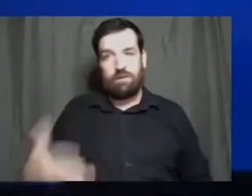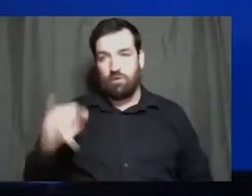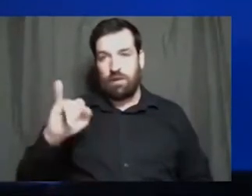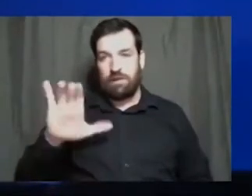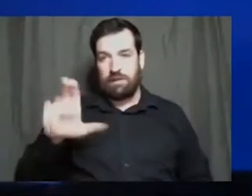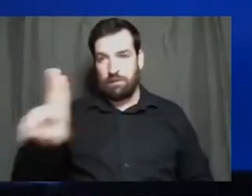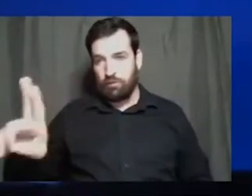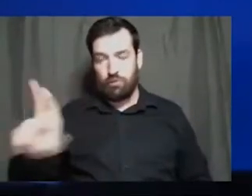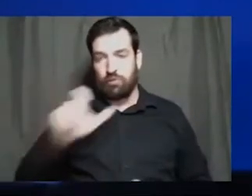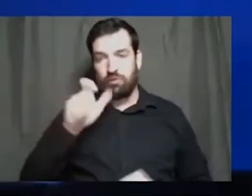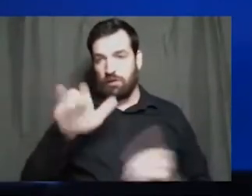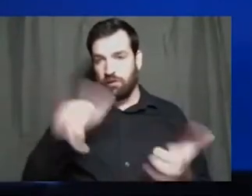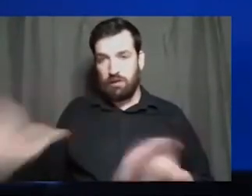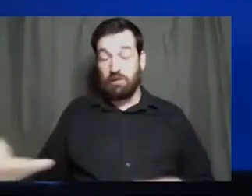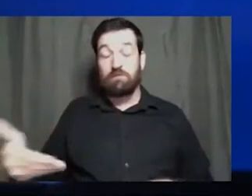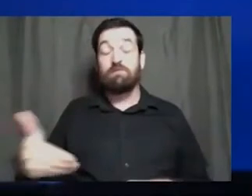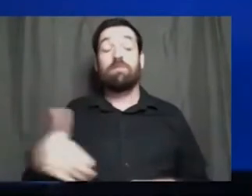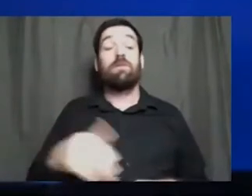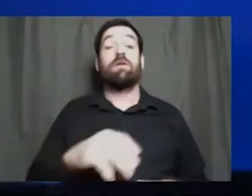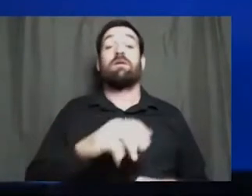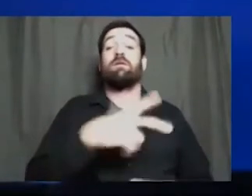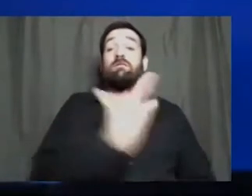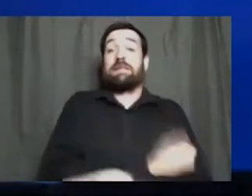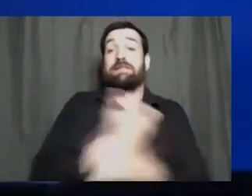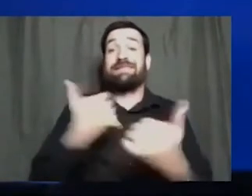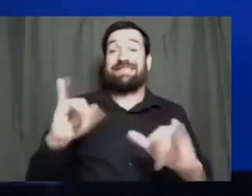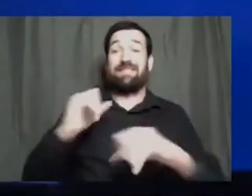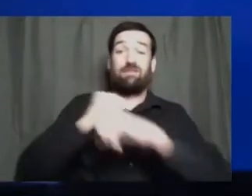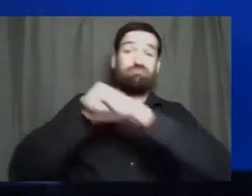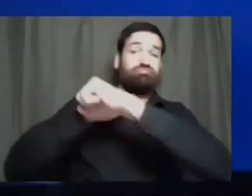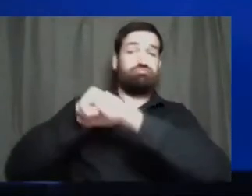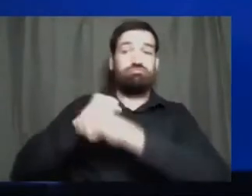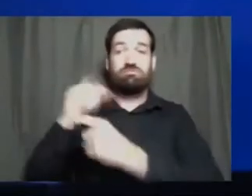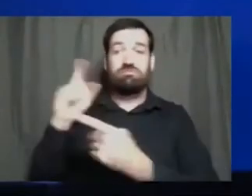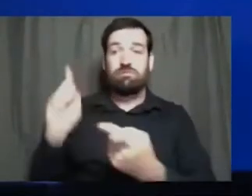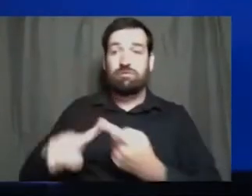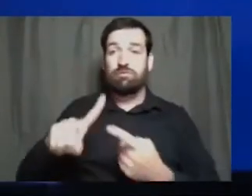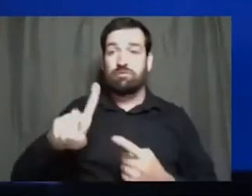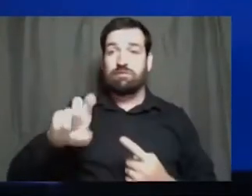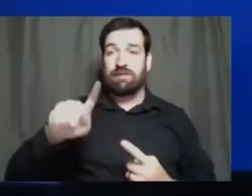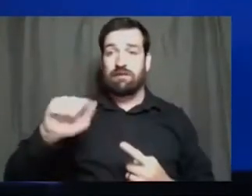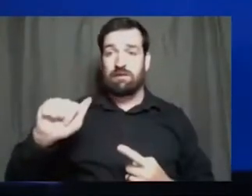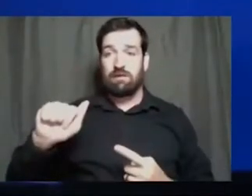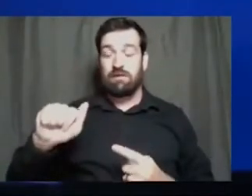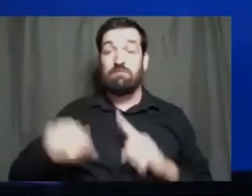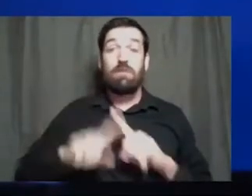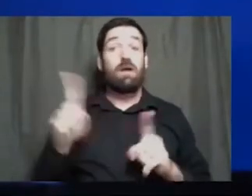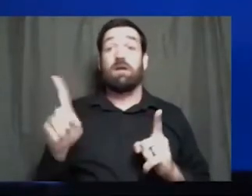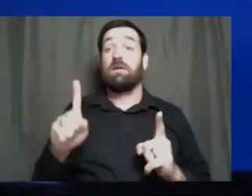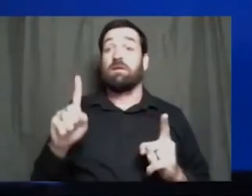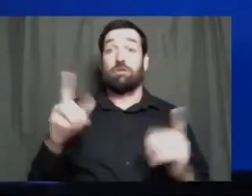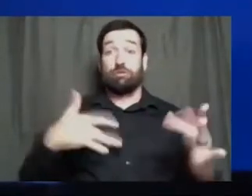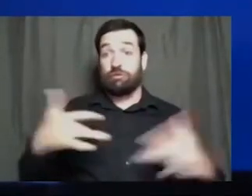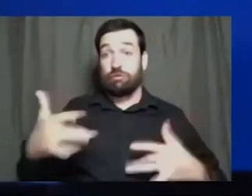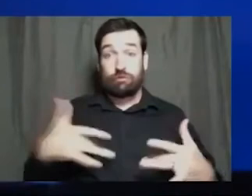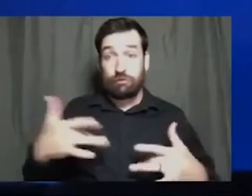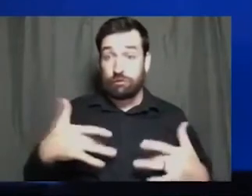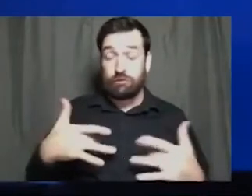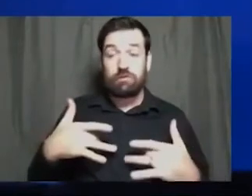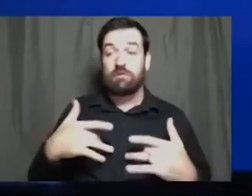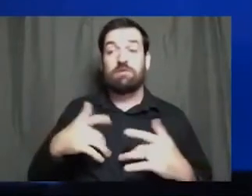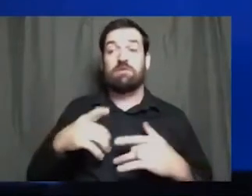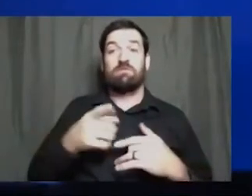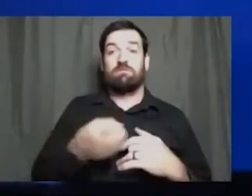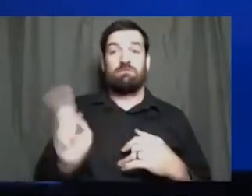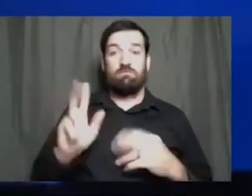virus or the Delta variant, but what we should be concerned about is the ability of people vaccinated